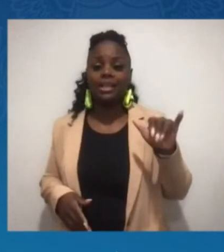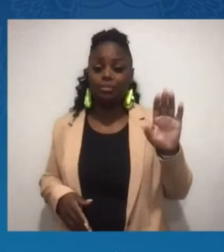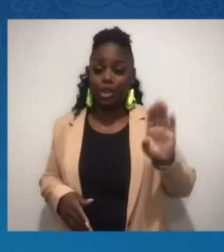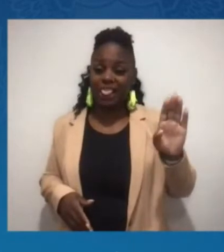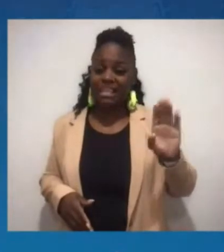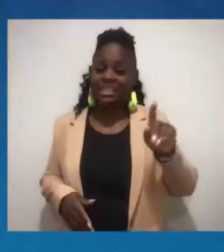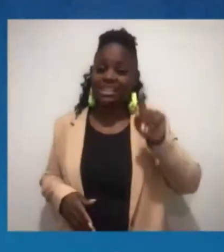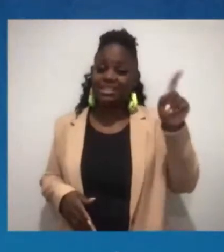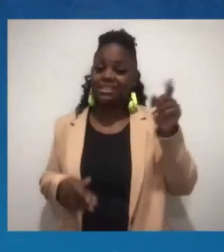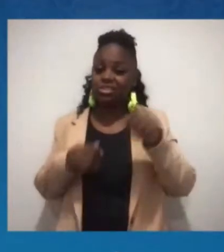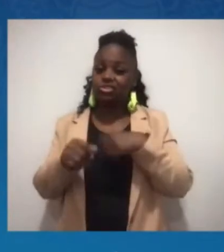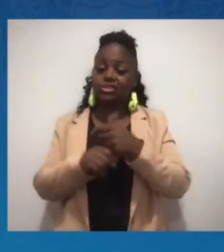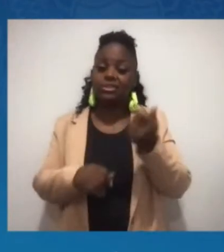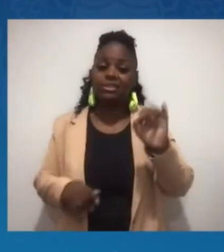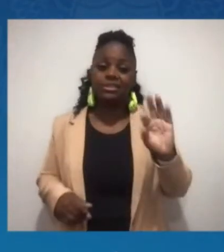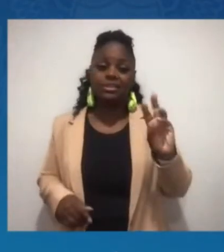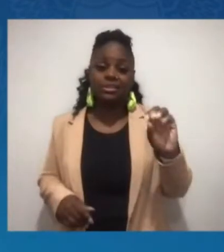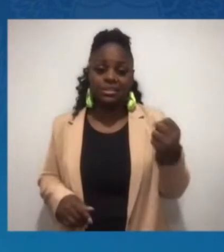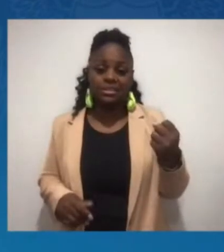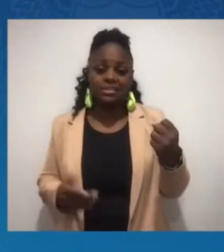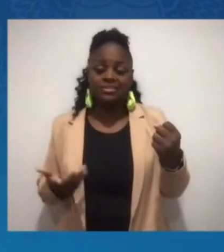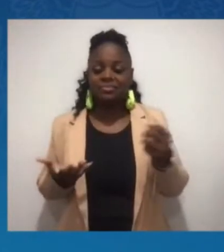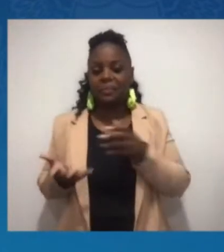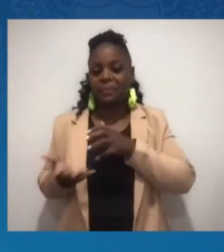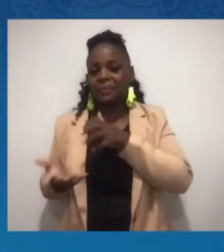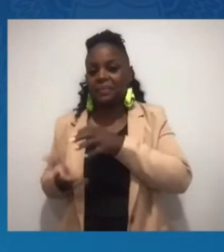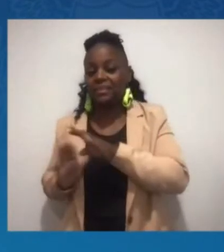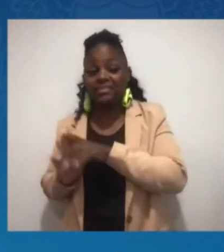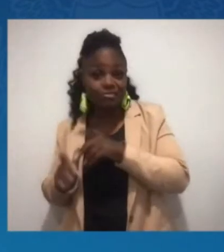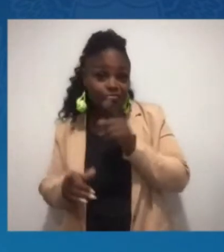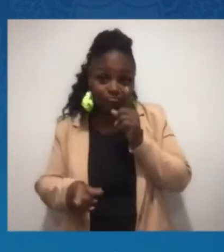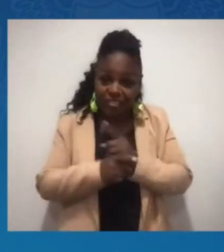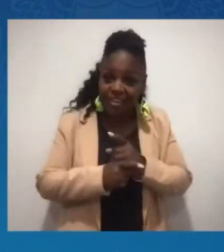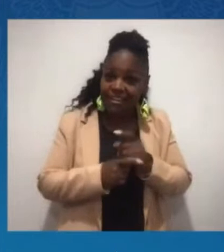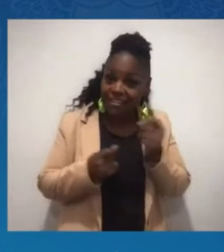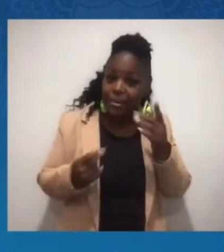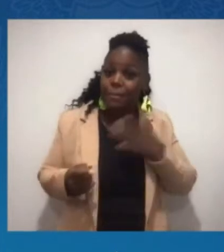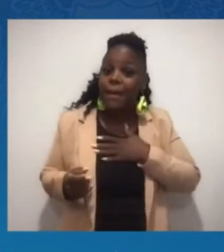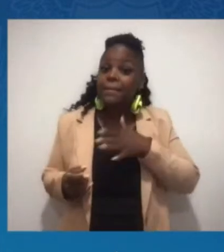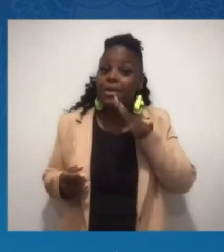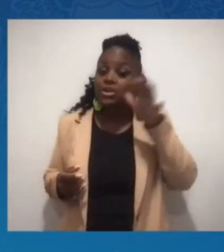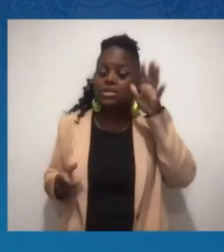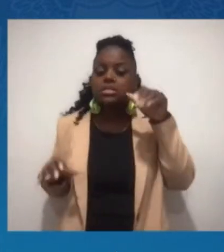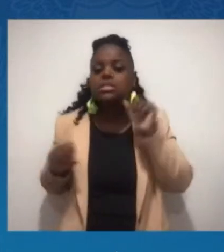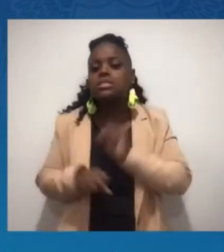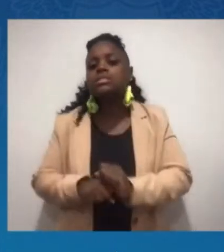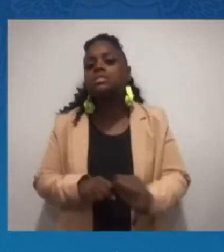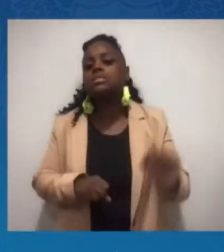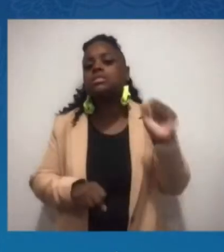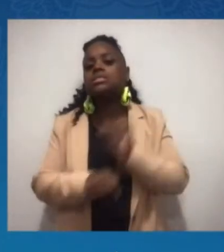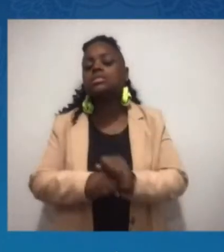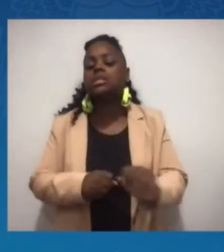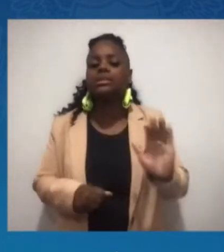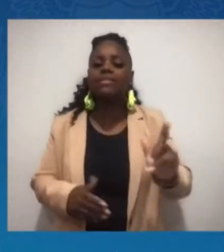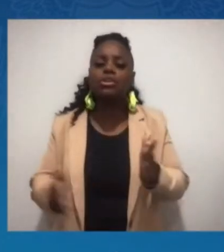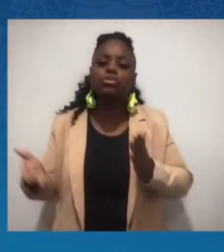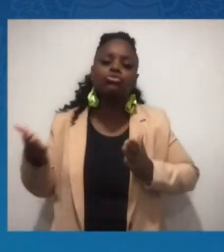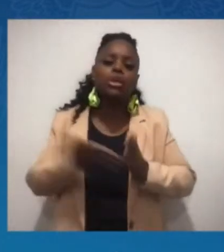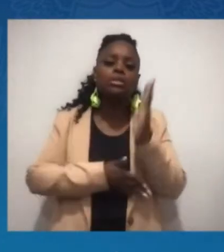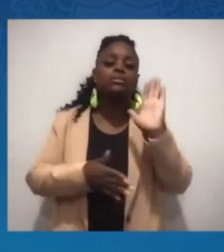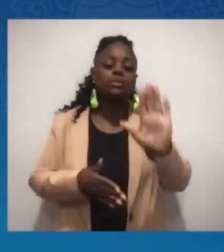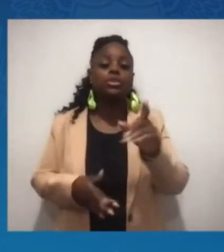Yeah, so you get it. They were active in the civil rights movement. I joke, but it's true. I grew up